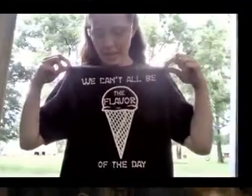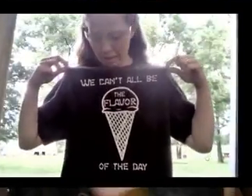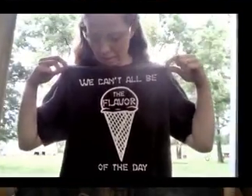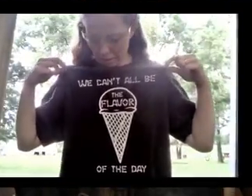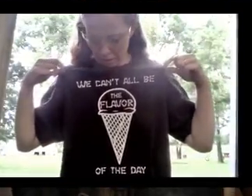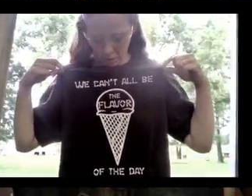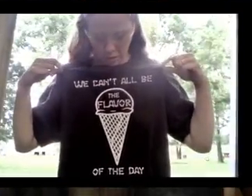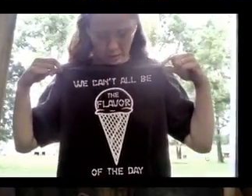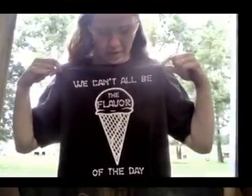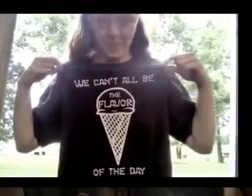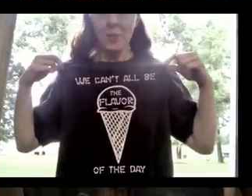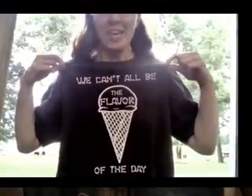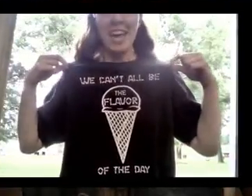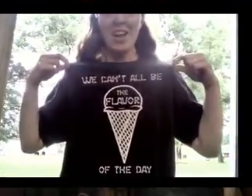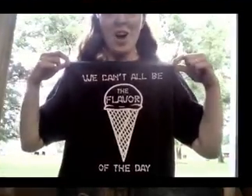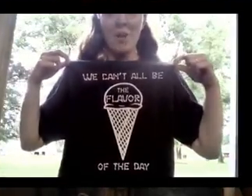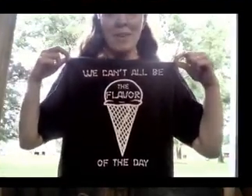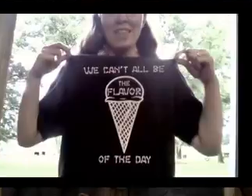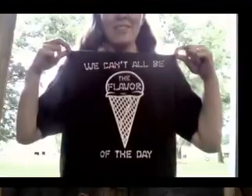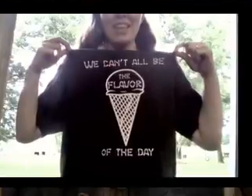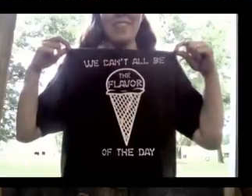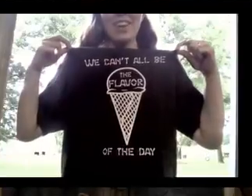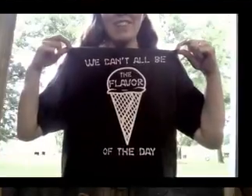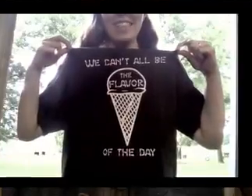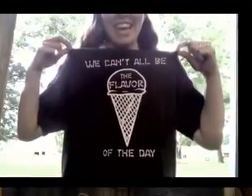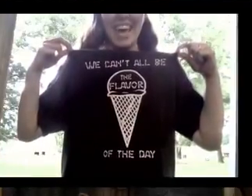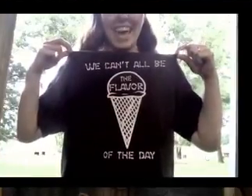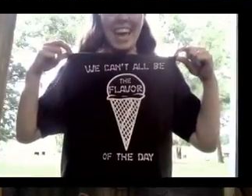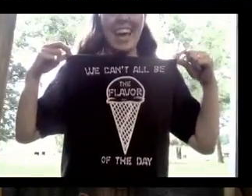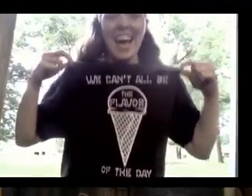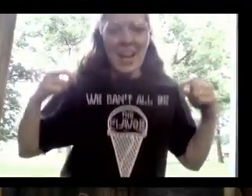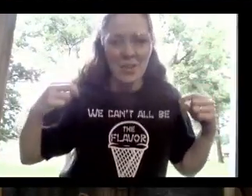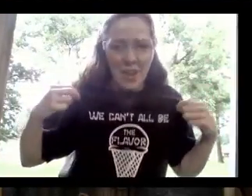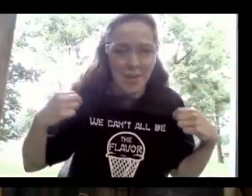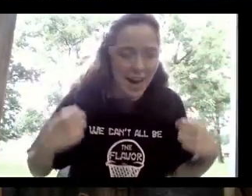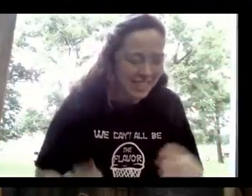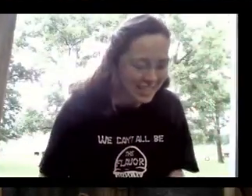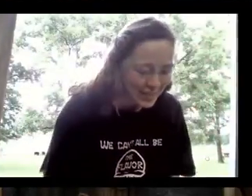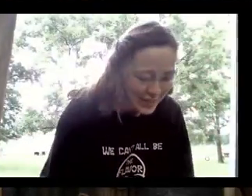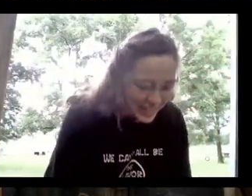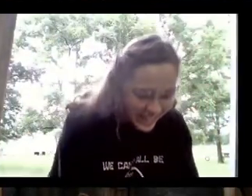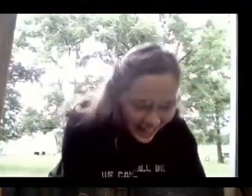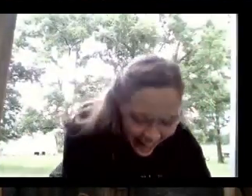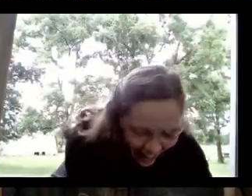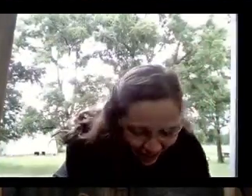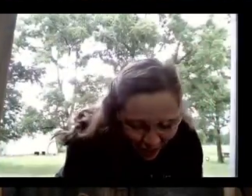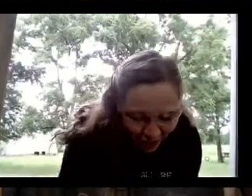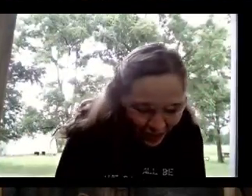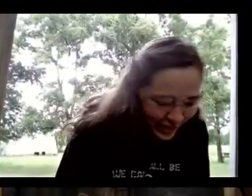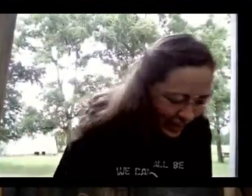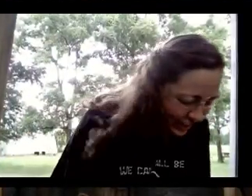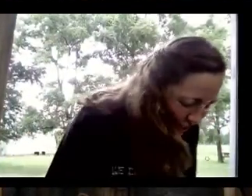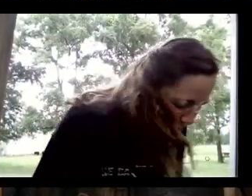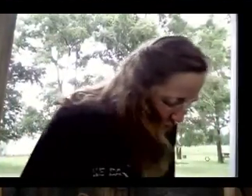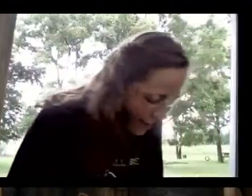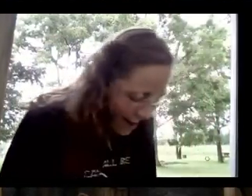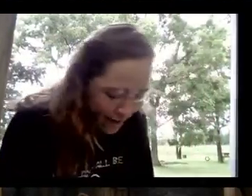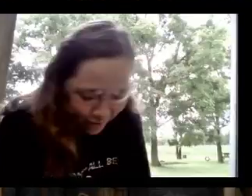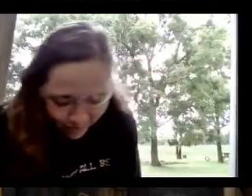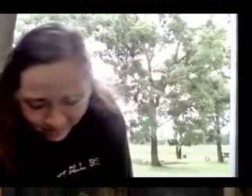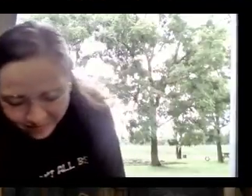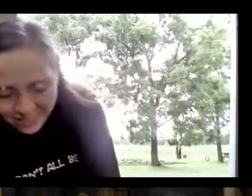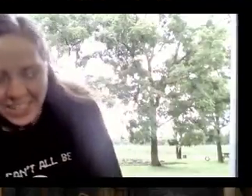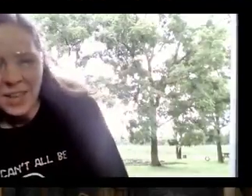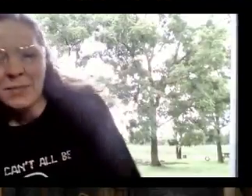see if you can see it. It says, we can't all be the flavor of the day. I know Graham has this one. I don't know if anybody else has ordered it